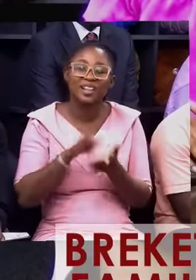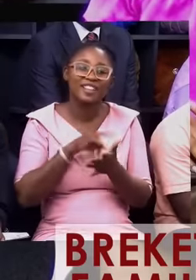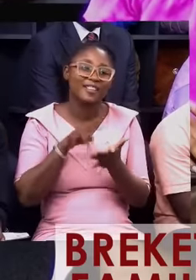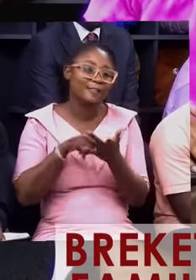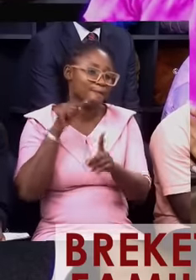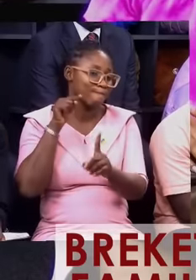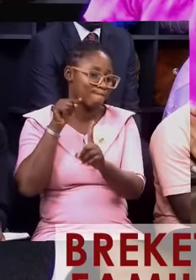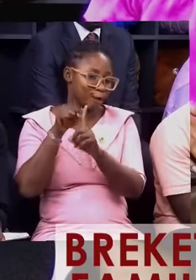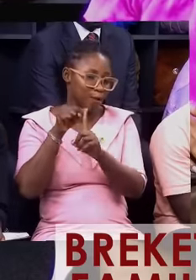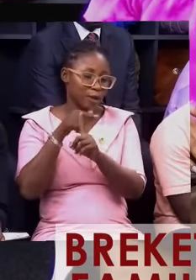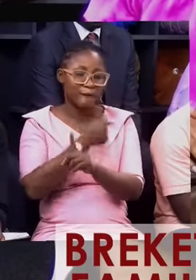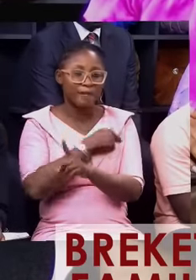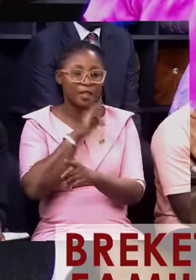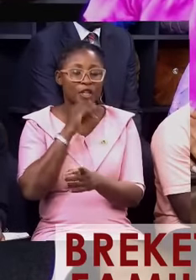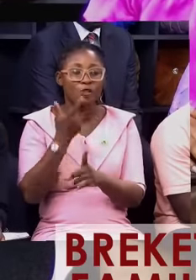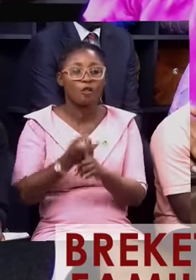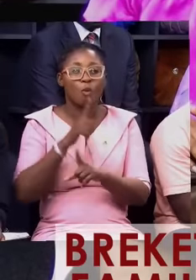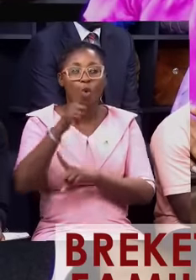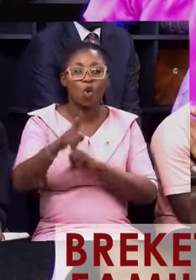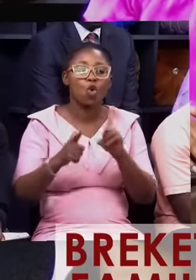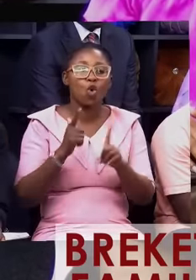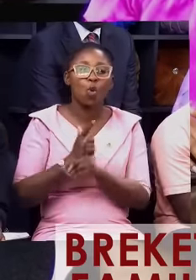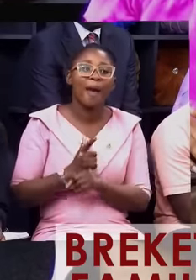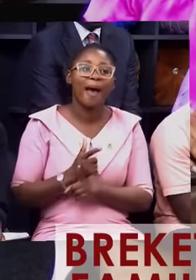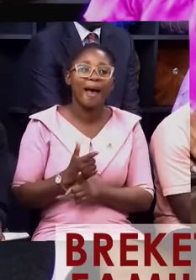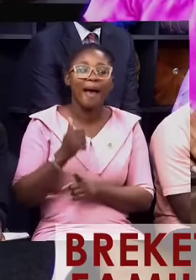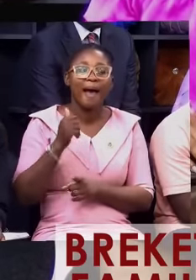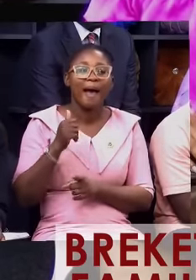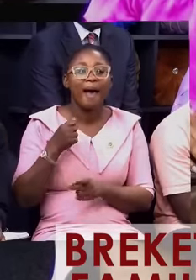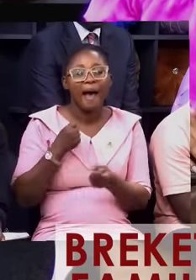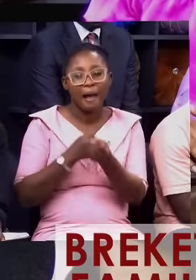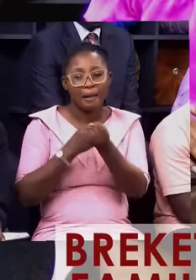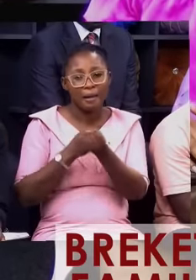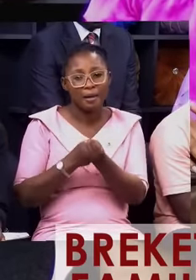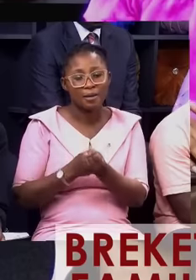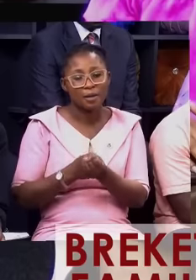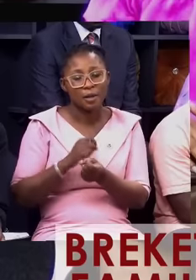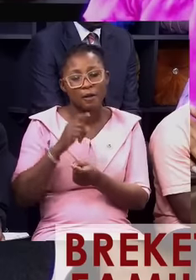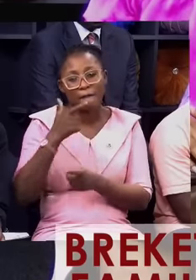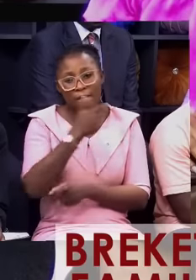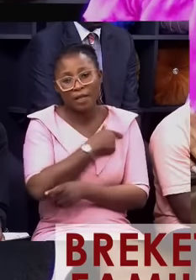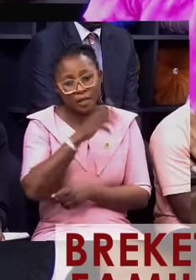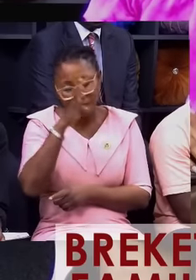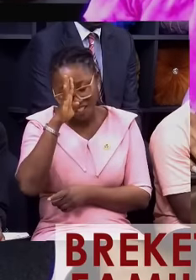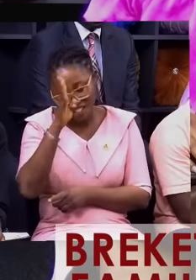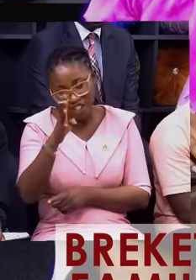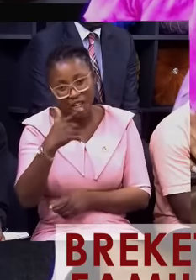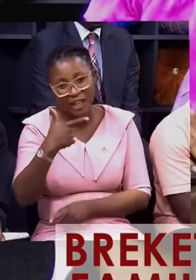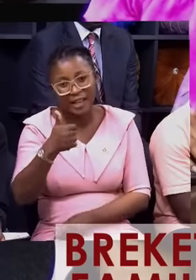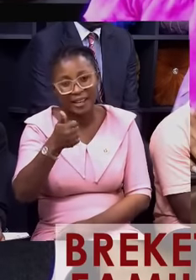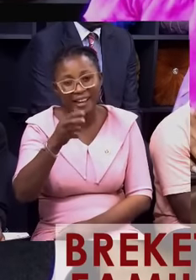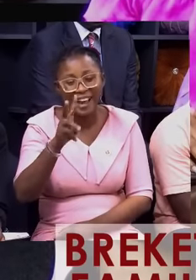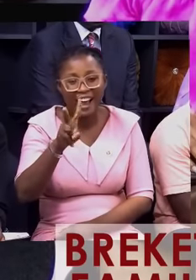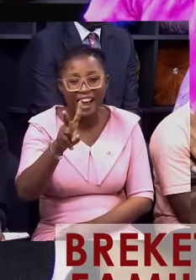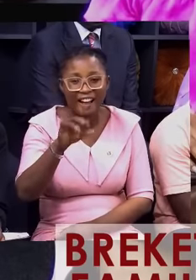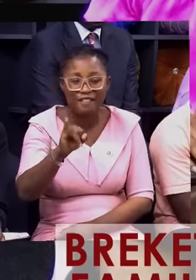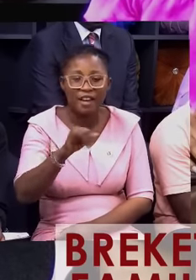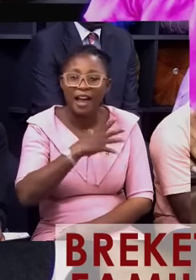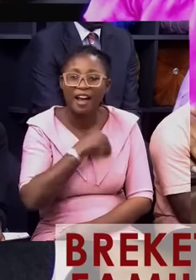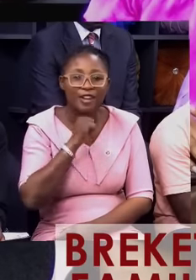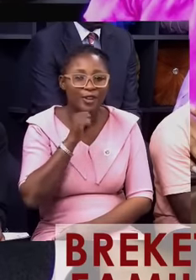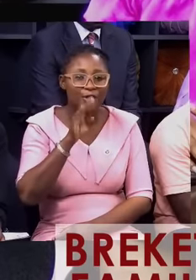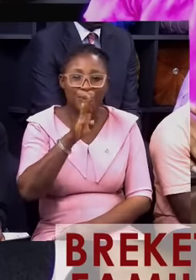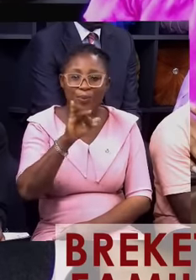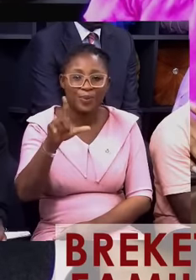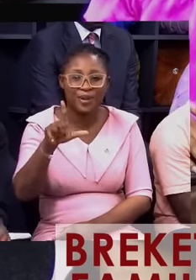particular one is from Global Alliance vaccine initiative Gabi and not Bill